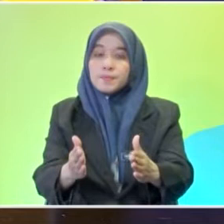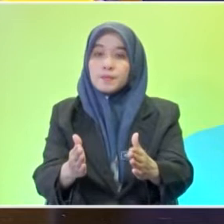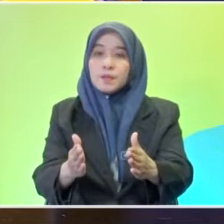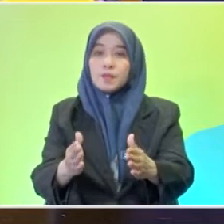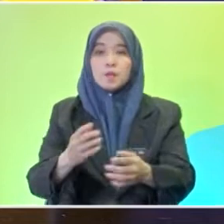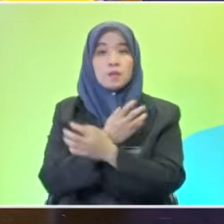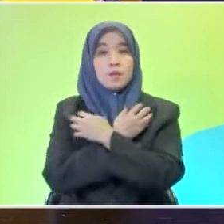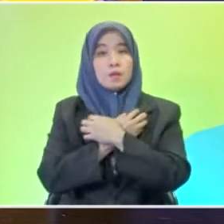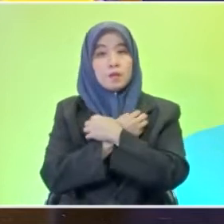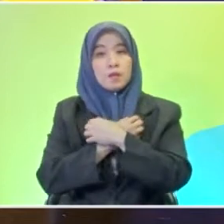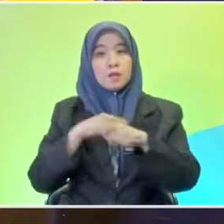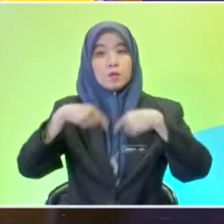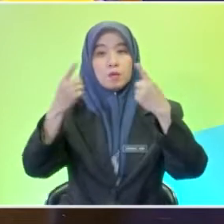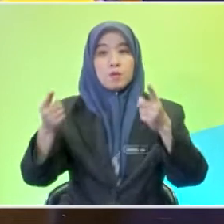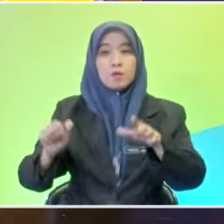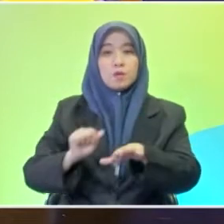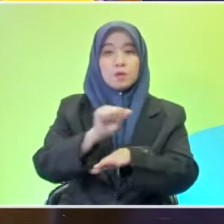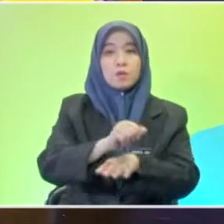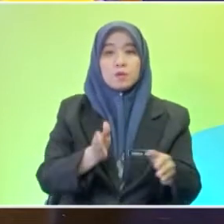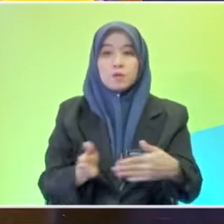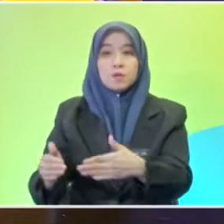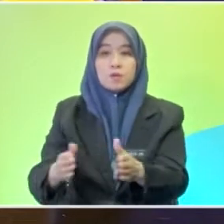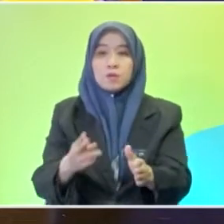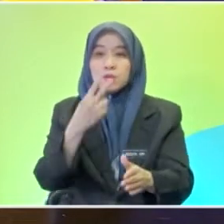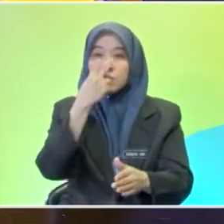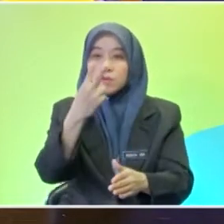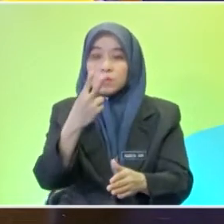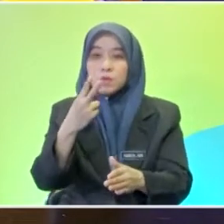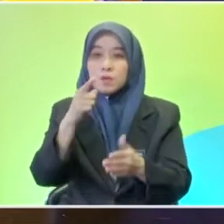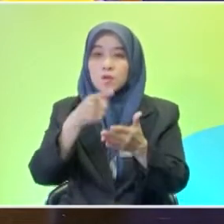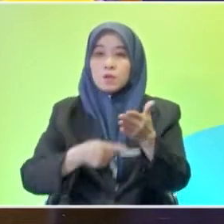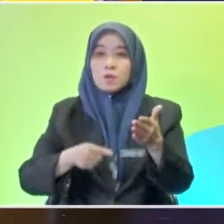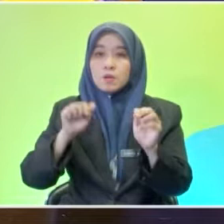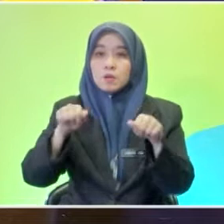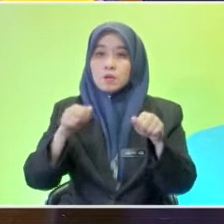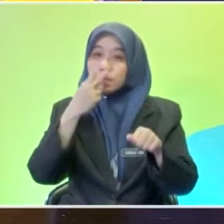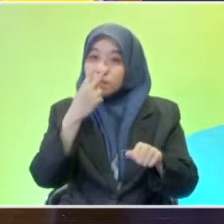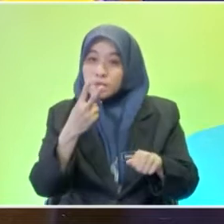The bear went across the river to see what he could see.